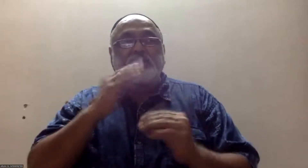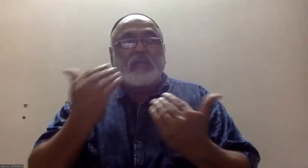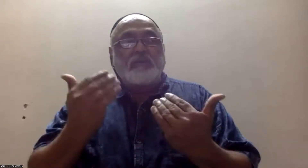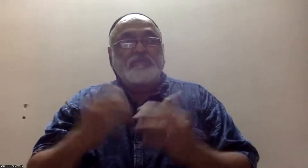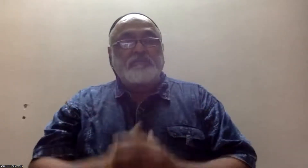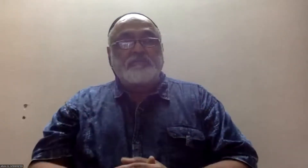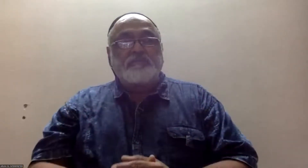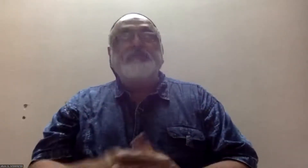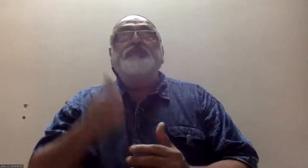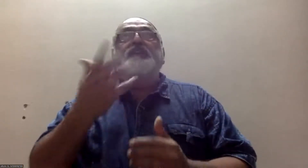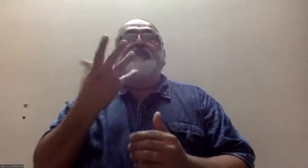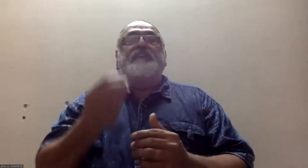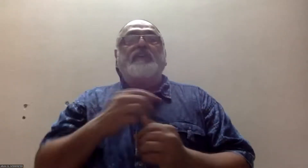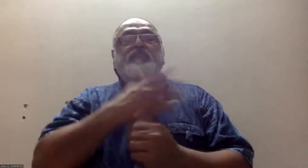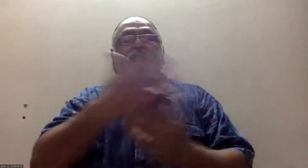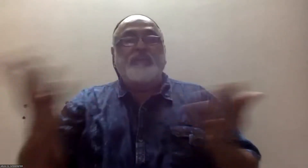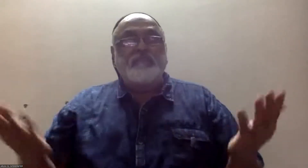Good evening, everyone.